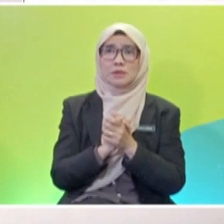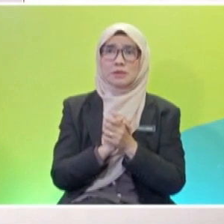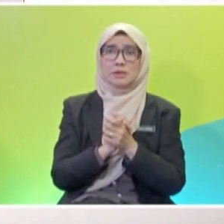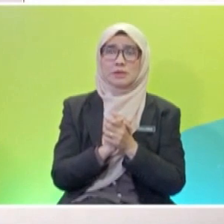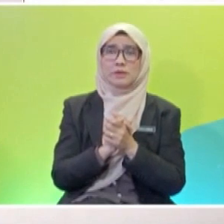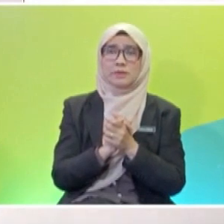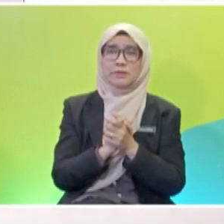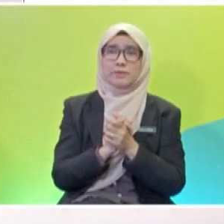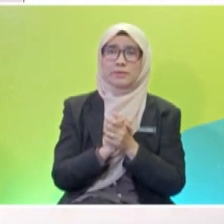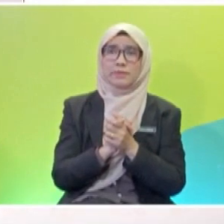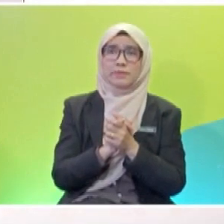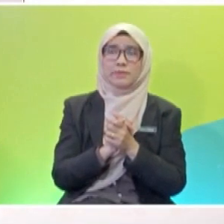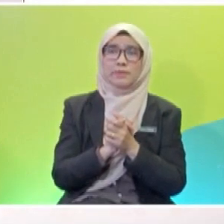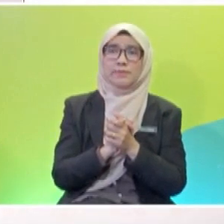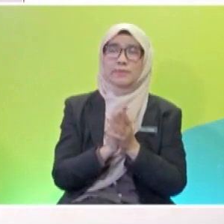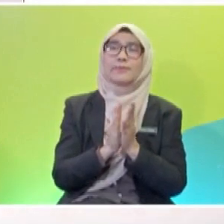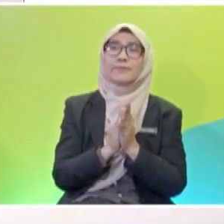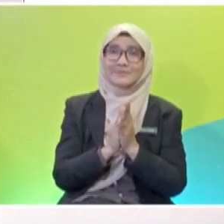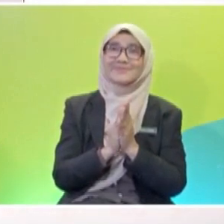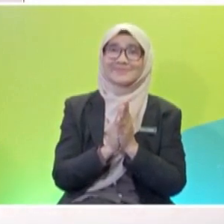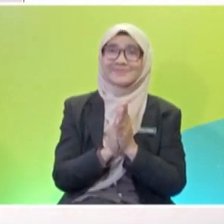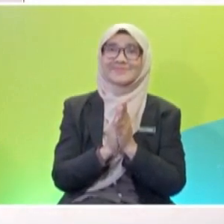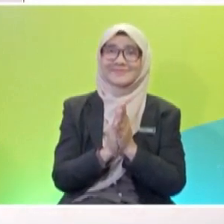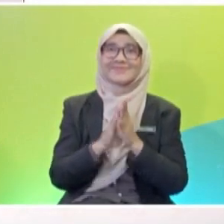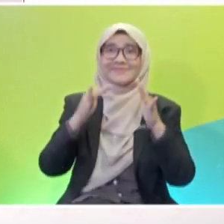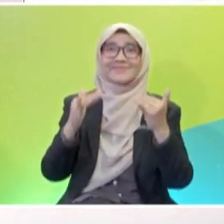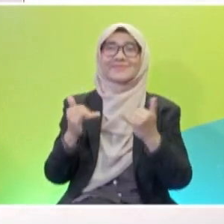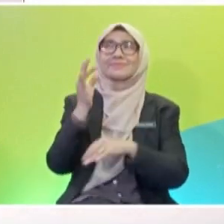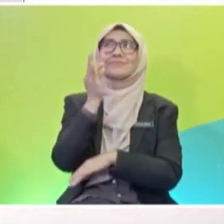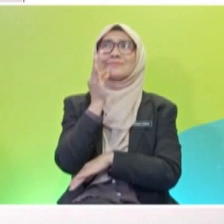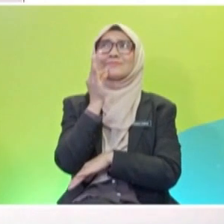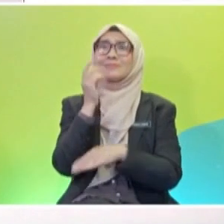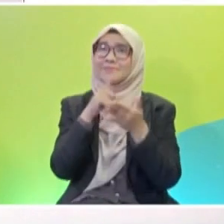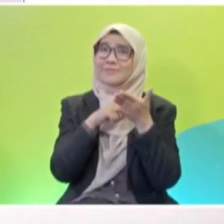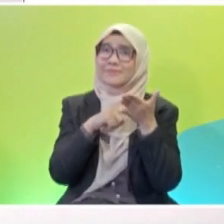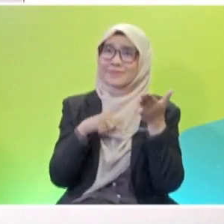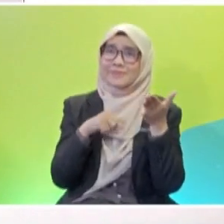Pula manishion. What do you think it is? Try and relate it to what we